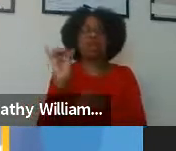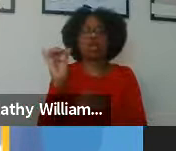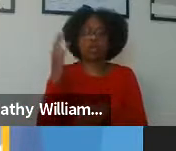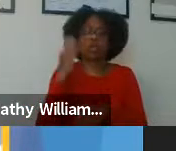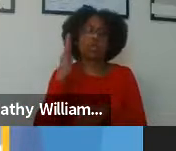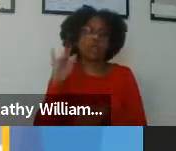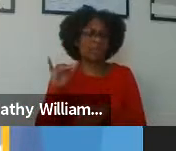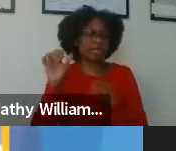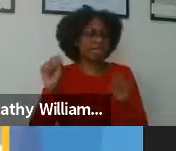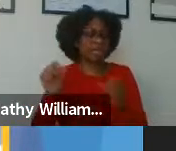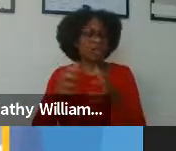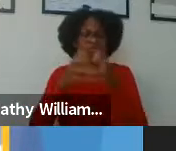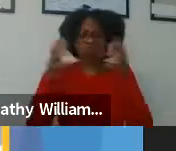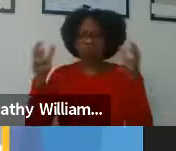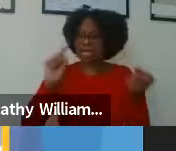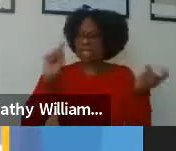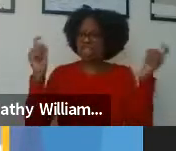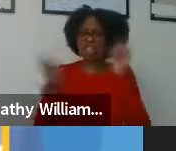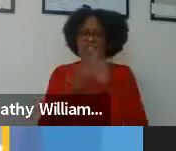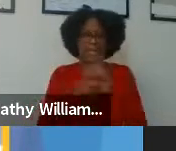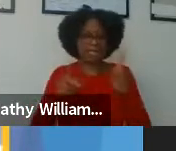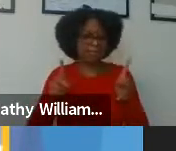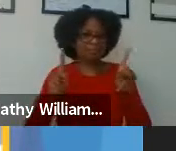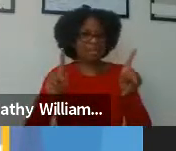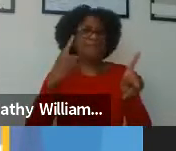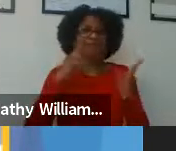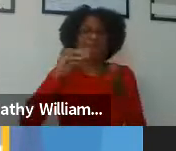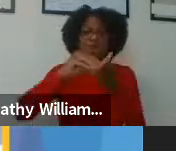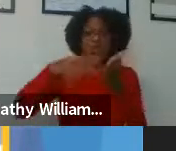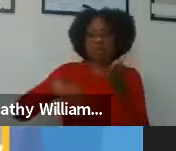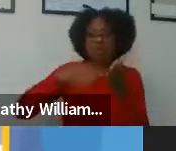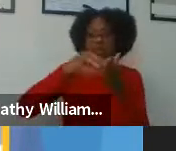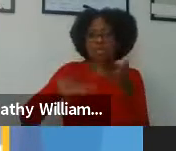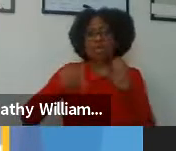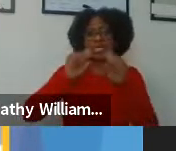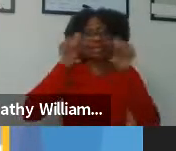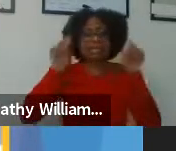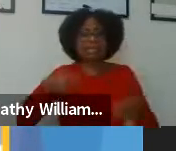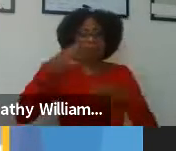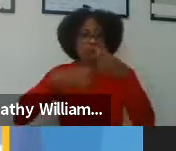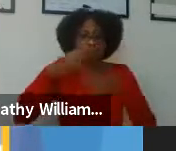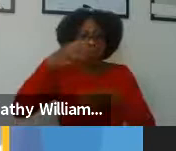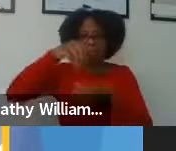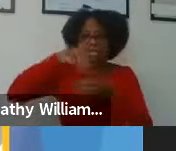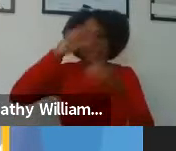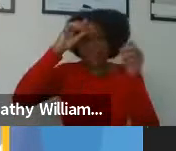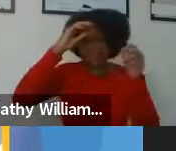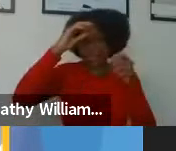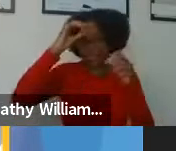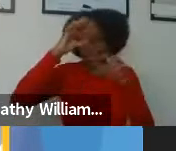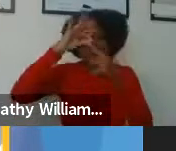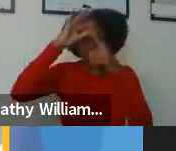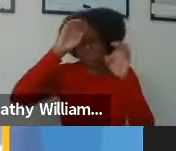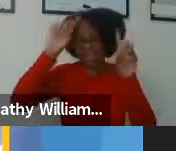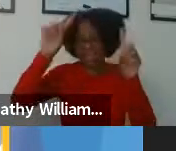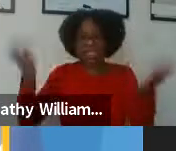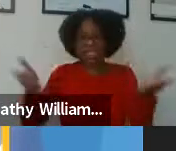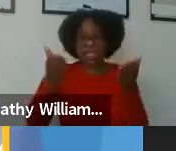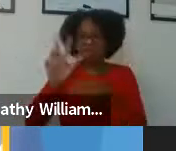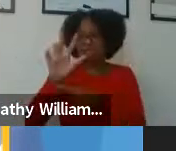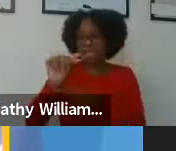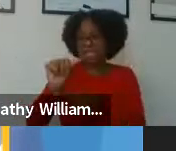the educational path for a student, there are systemic problems within special education in Virginia that need to be solved as